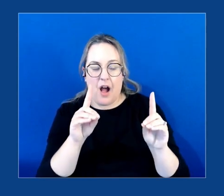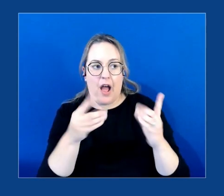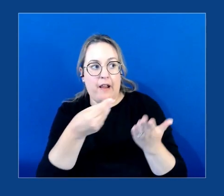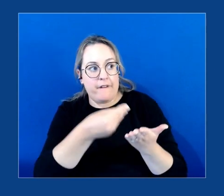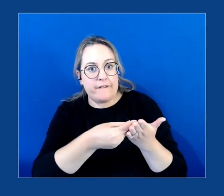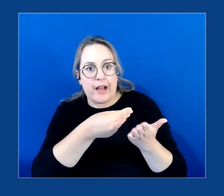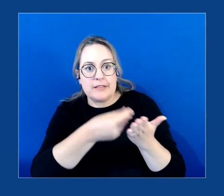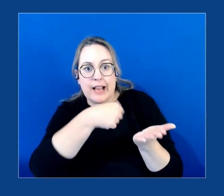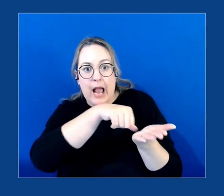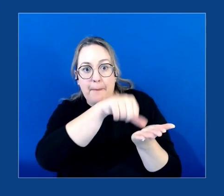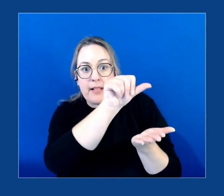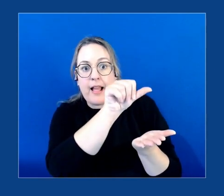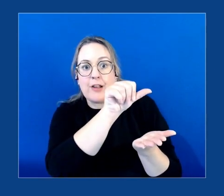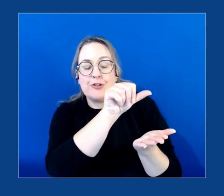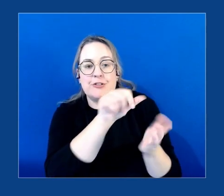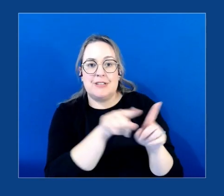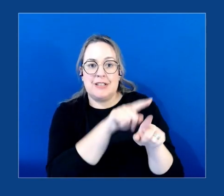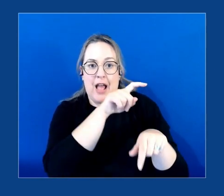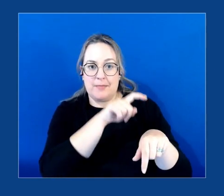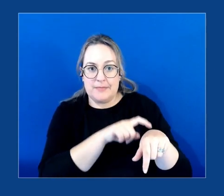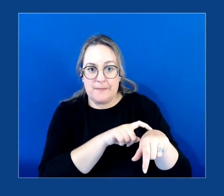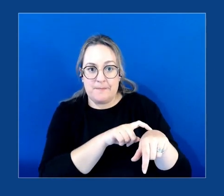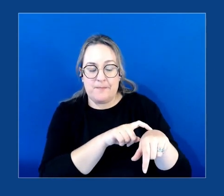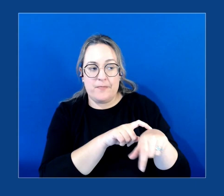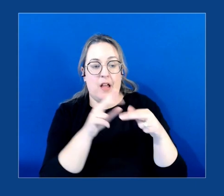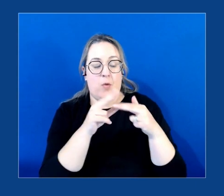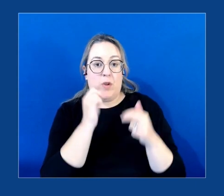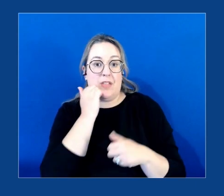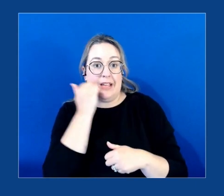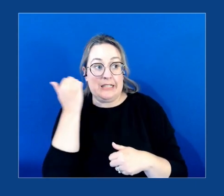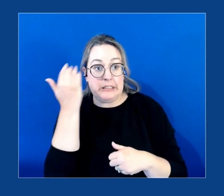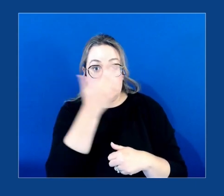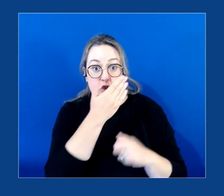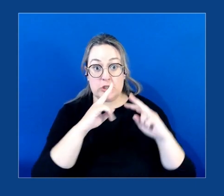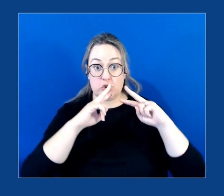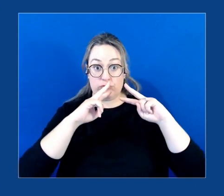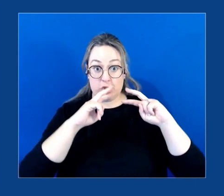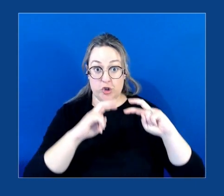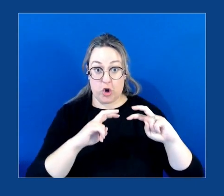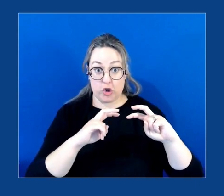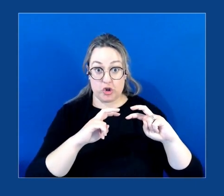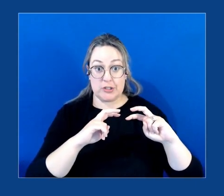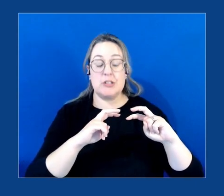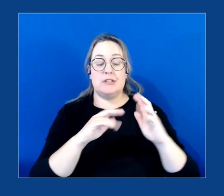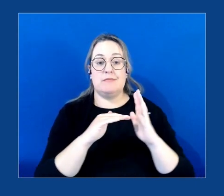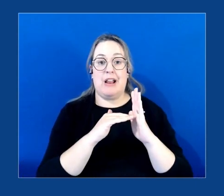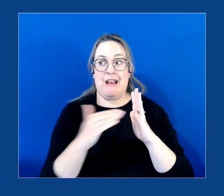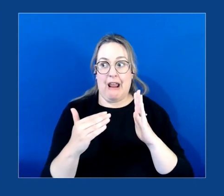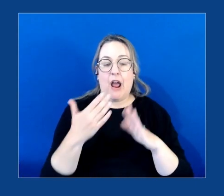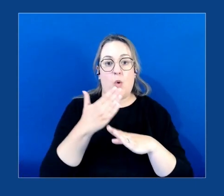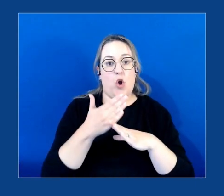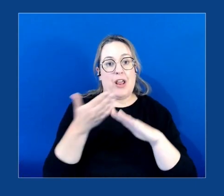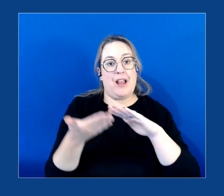as Allan's just discussed, in the growing number of Indigenous researchers using the disciplinary spaces of the university and